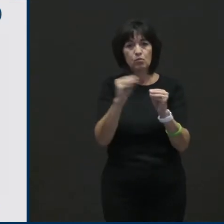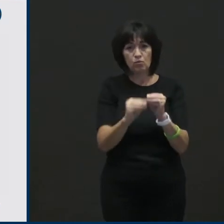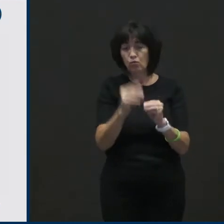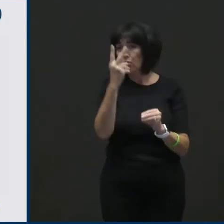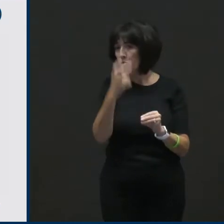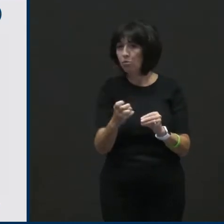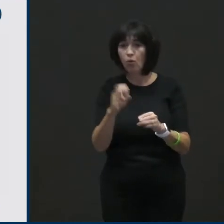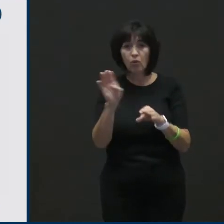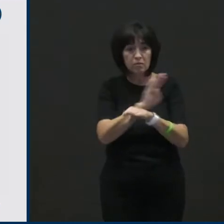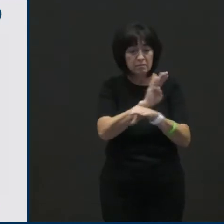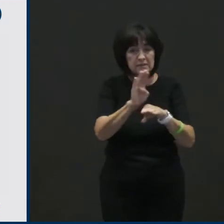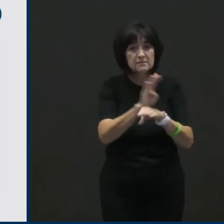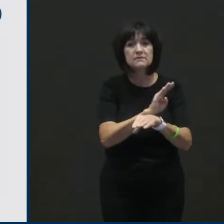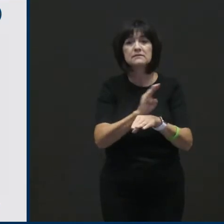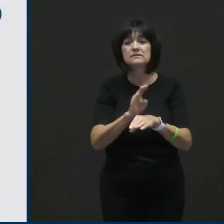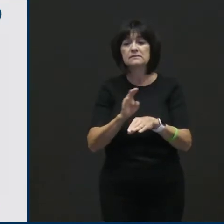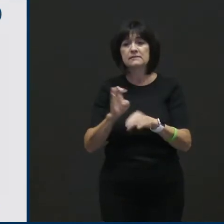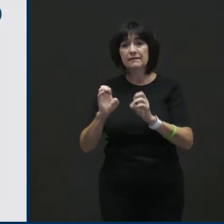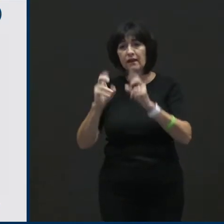and higher ed and education.